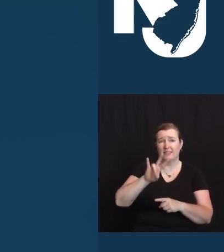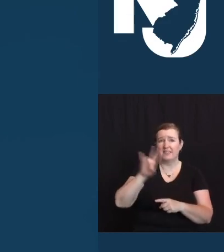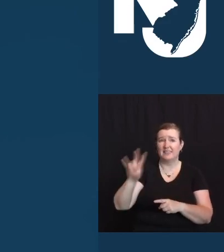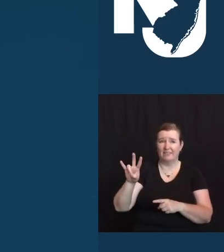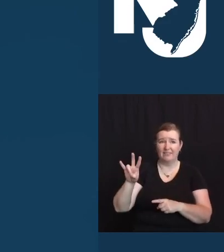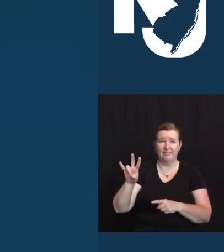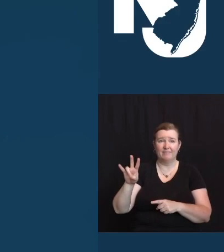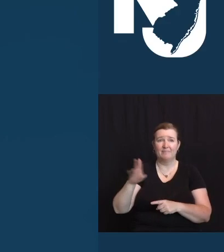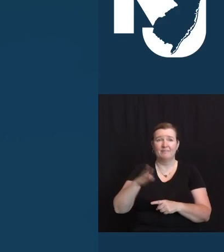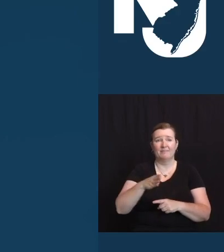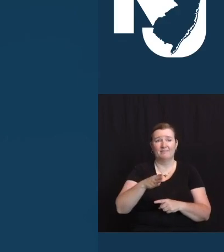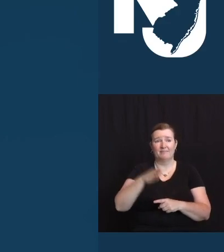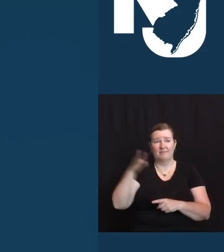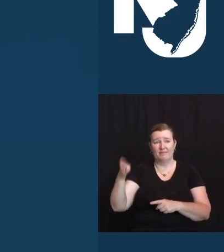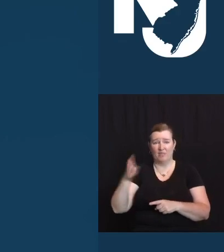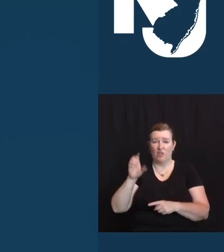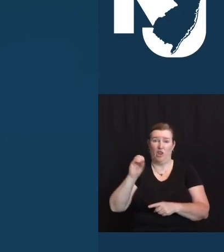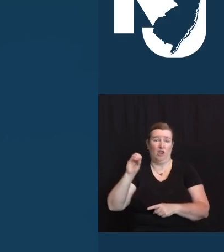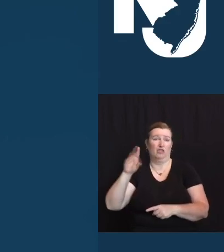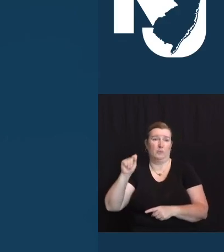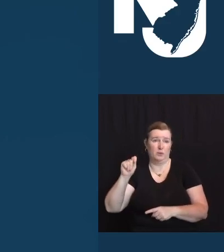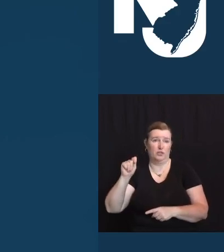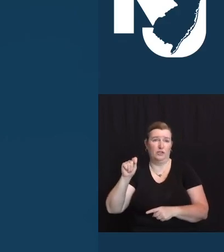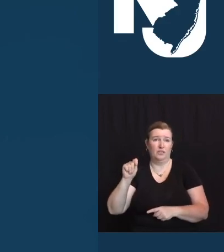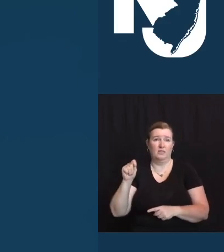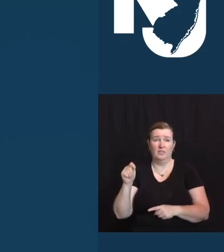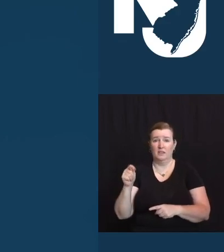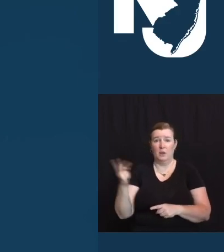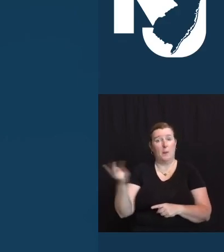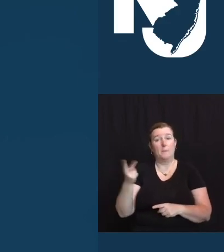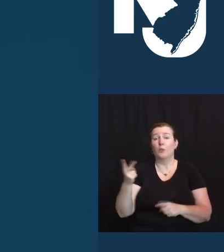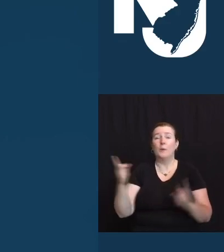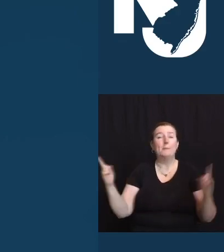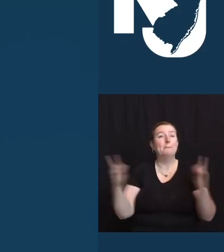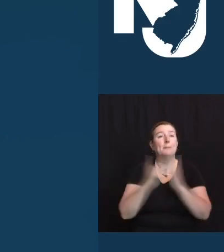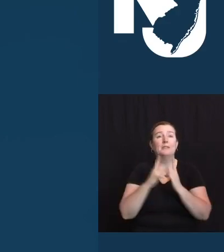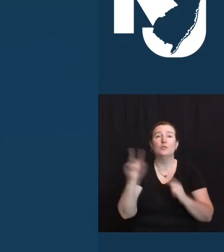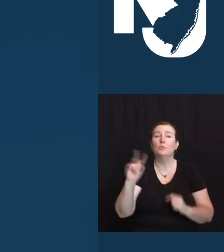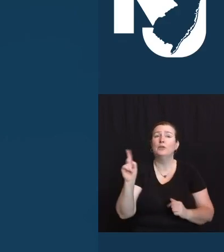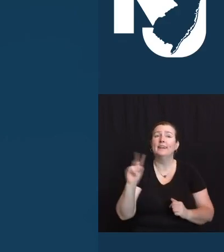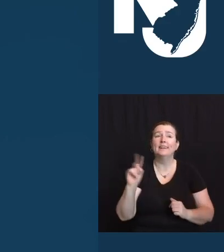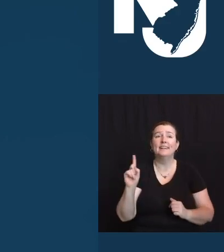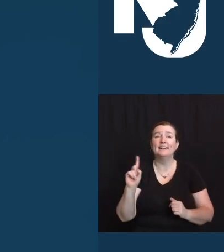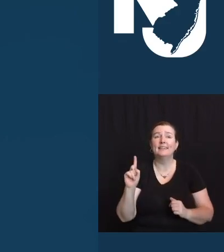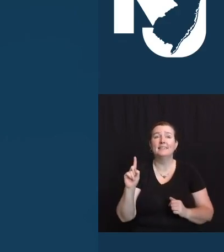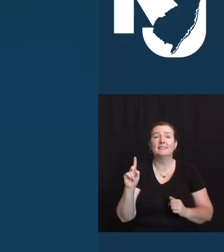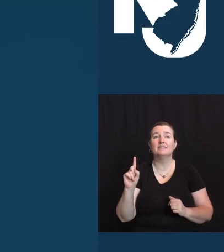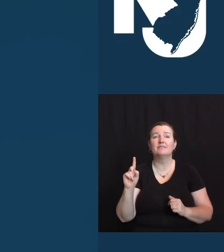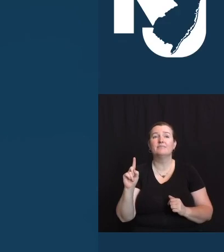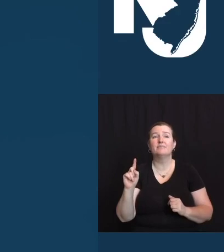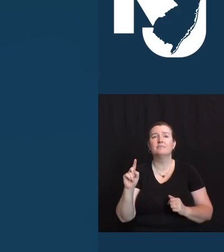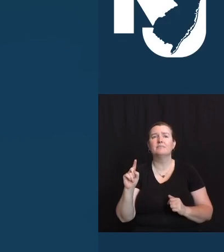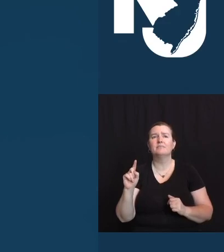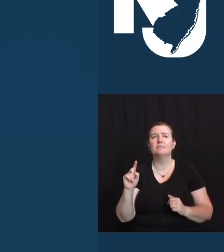been October 12th. And by the way, they met at Tanglewood in the Berkshires in western Massachusetts, and I'm not making this up, when